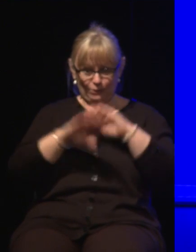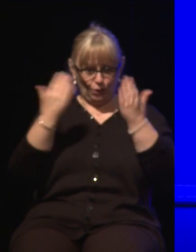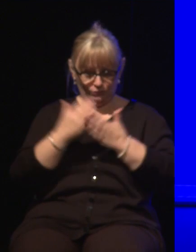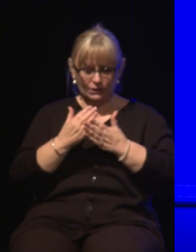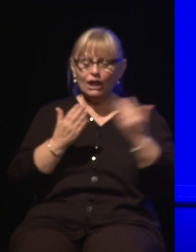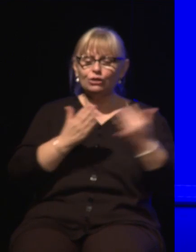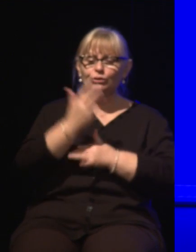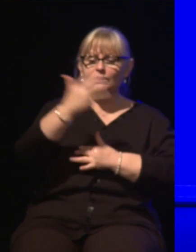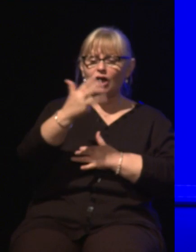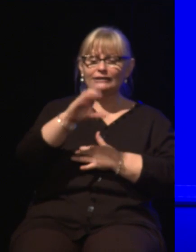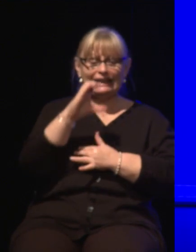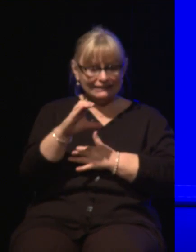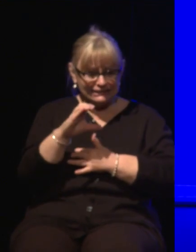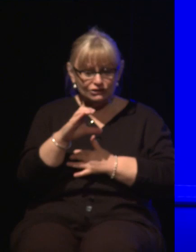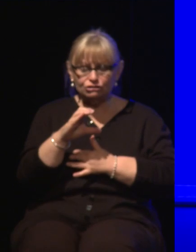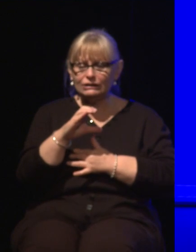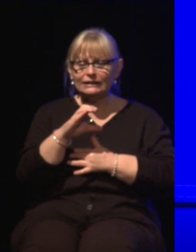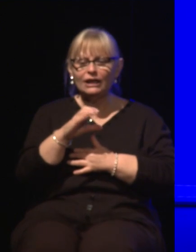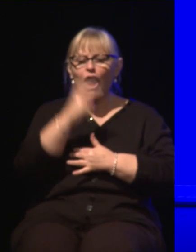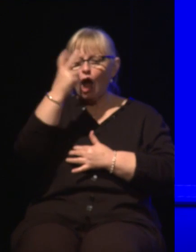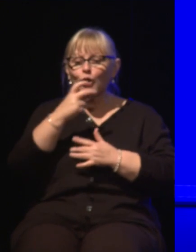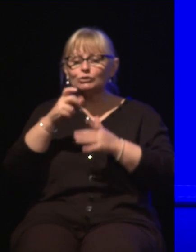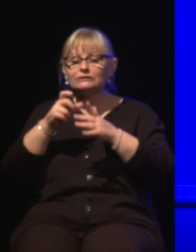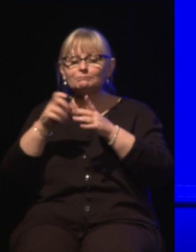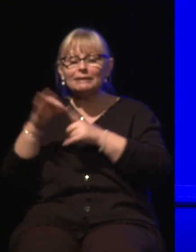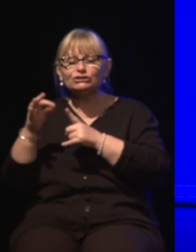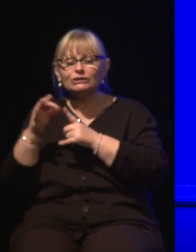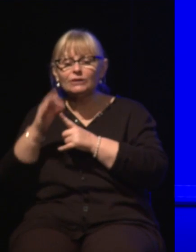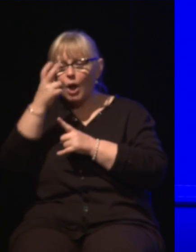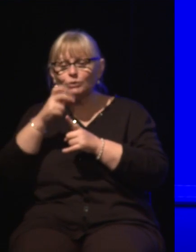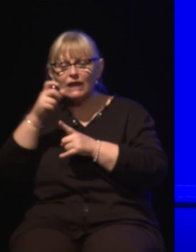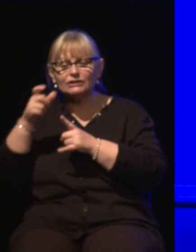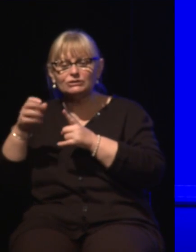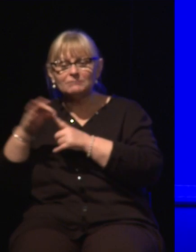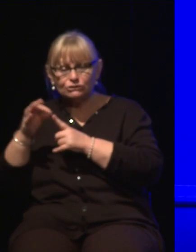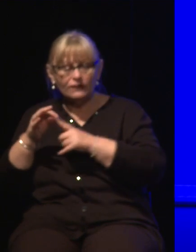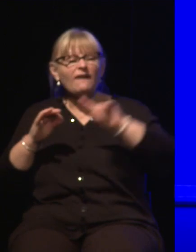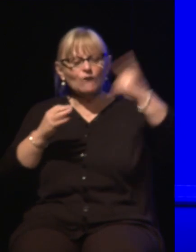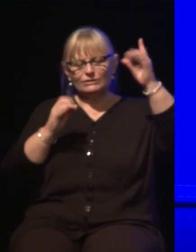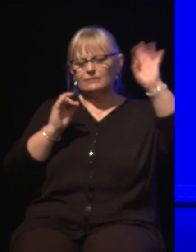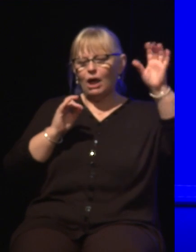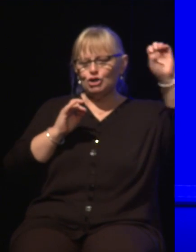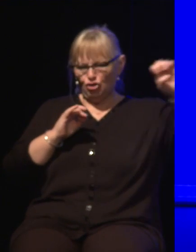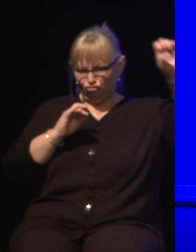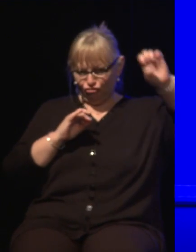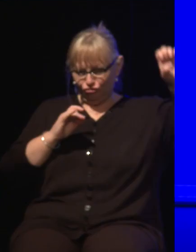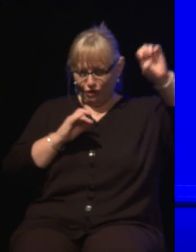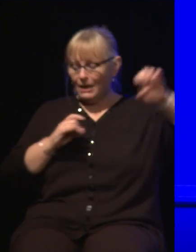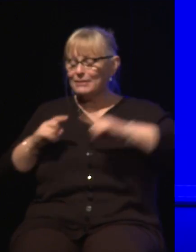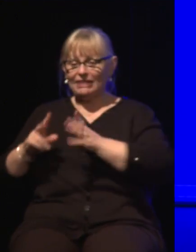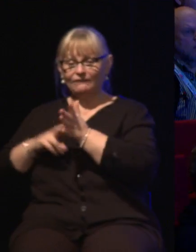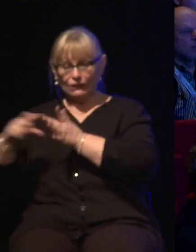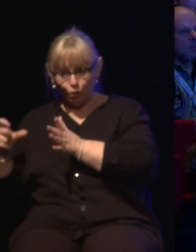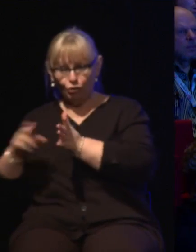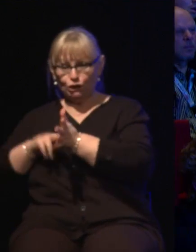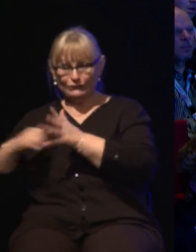19th century, old age pensions were introduced, first in parts of Europe, but Victoria and New South